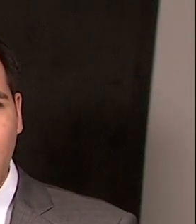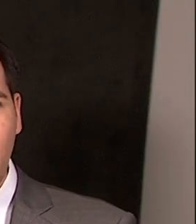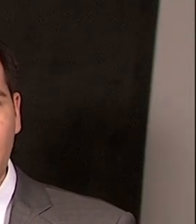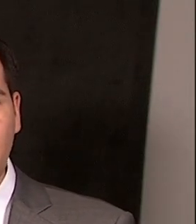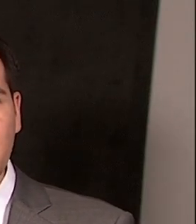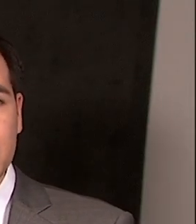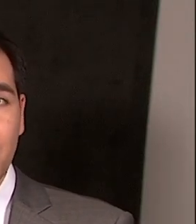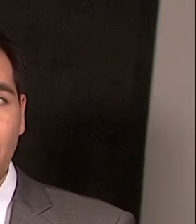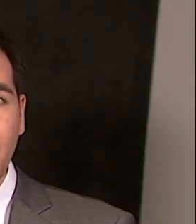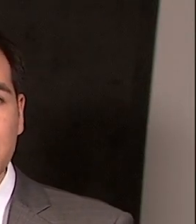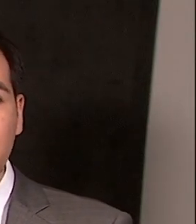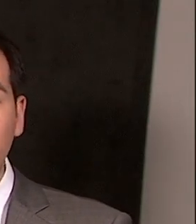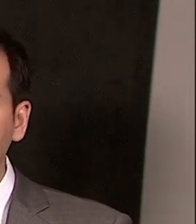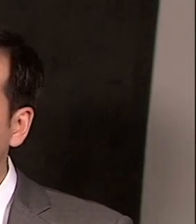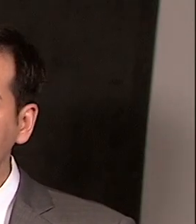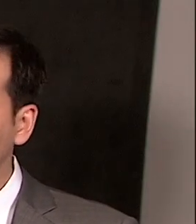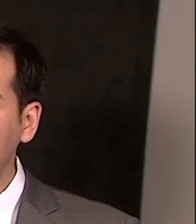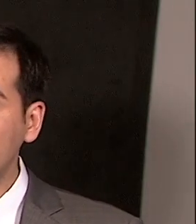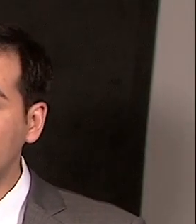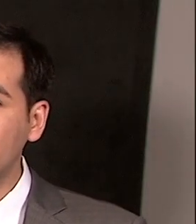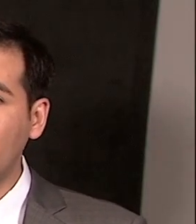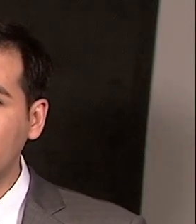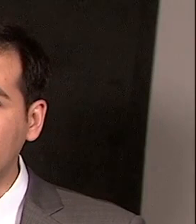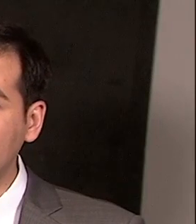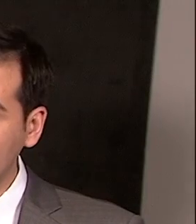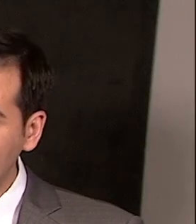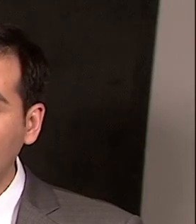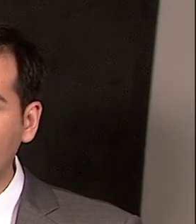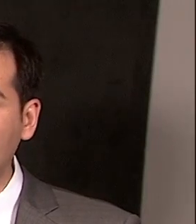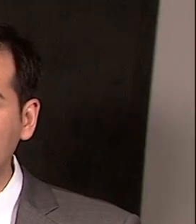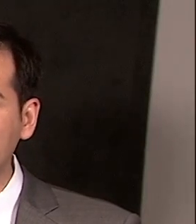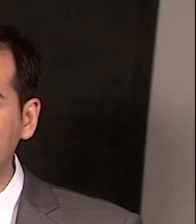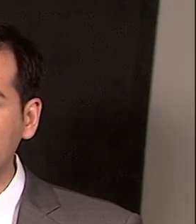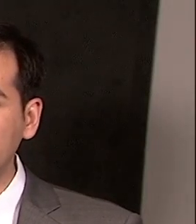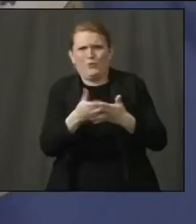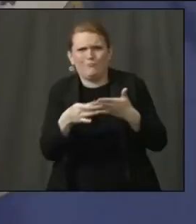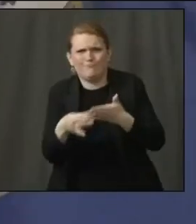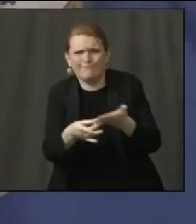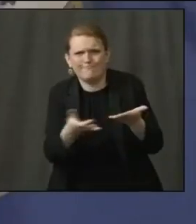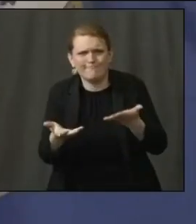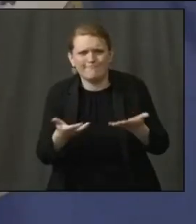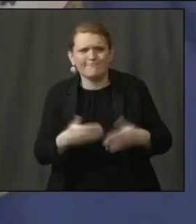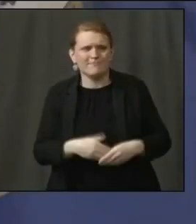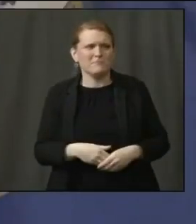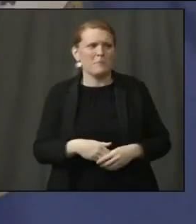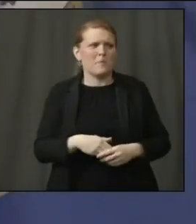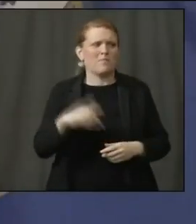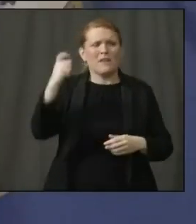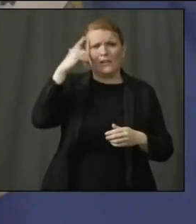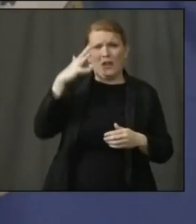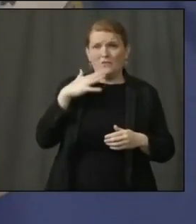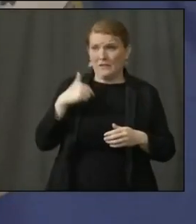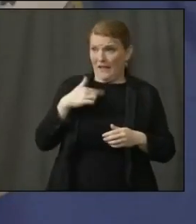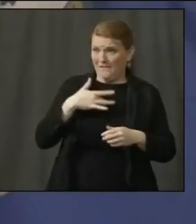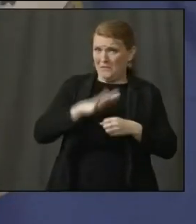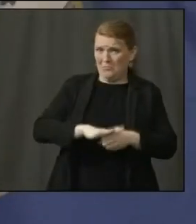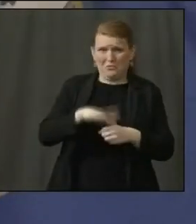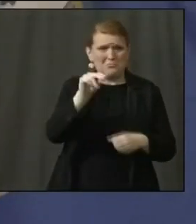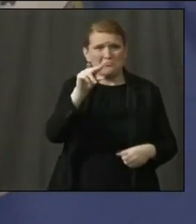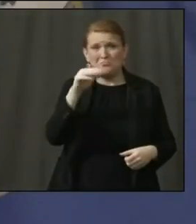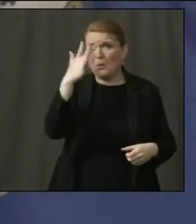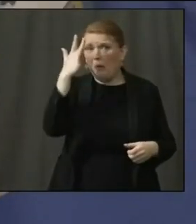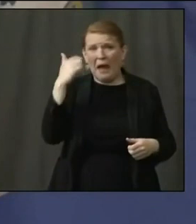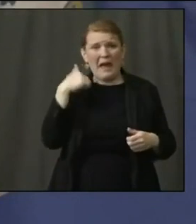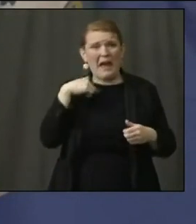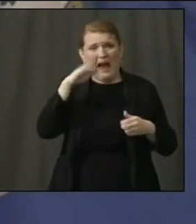wait longer. And a Democratic senator who also happens to be a doctor, he's one of them. I've got some of the best scientific minds in the state